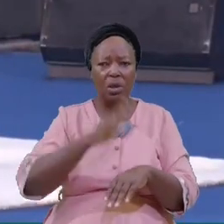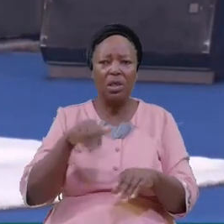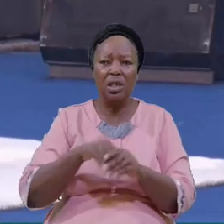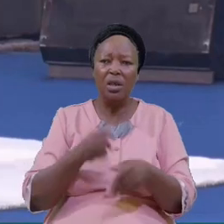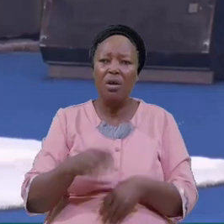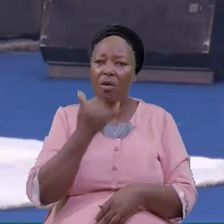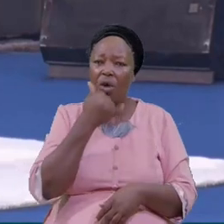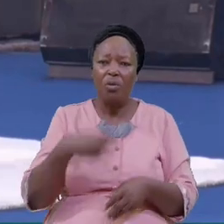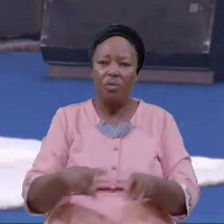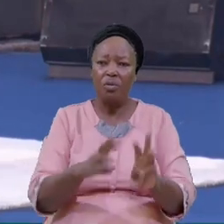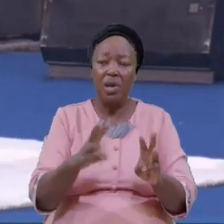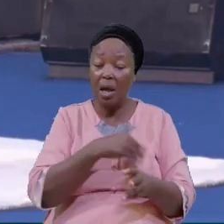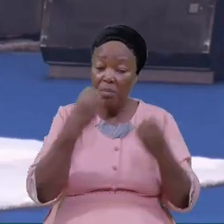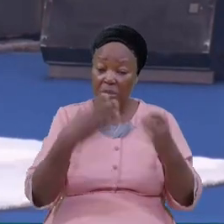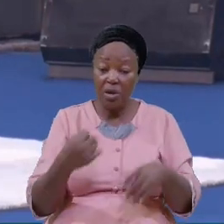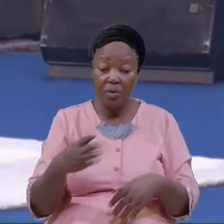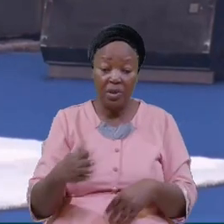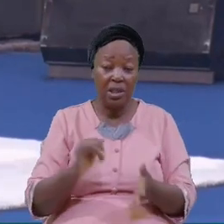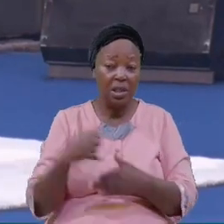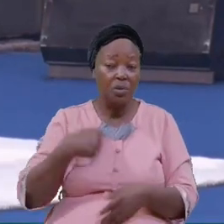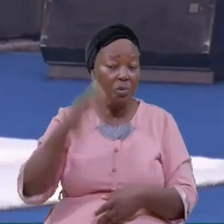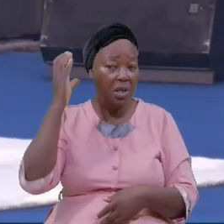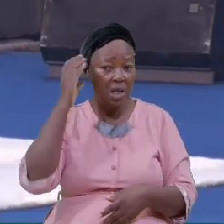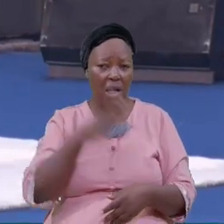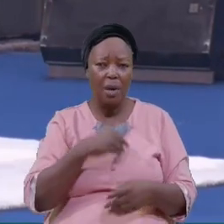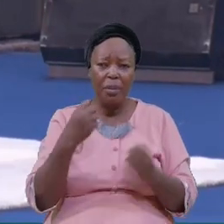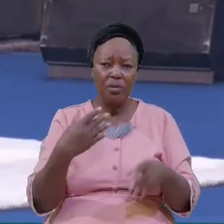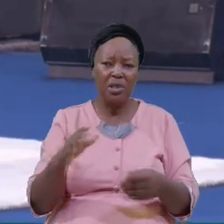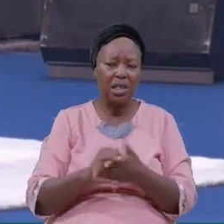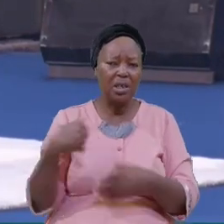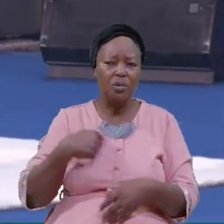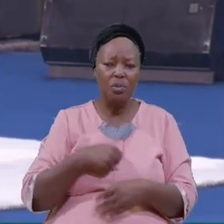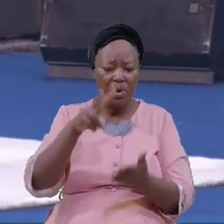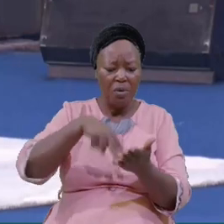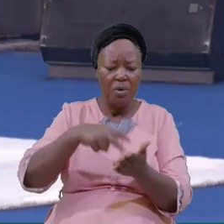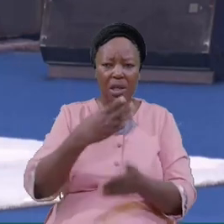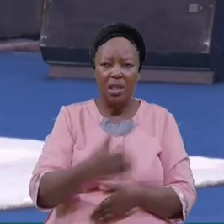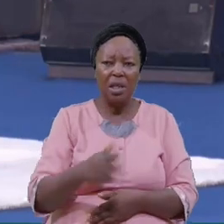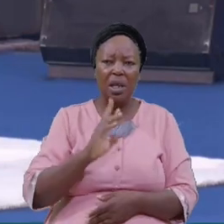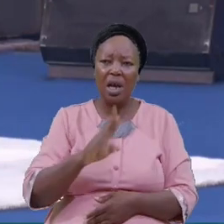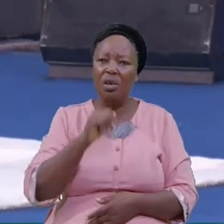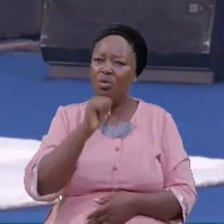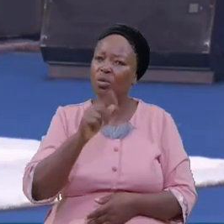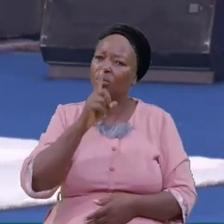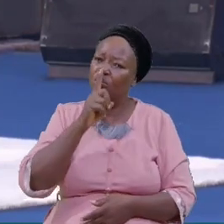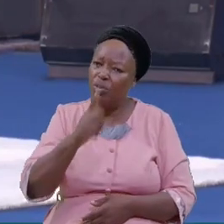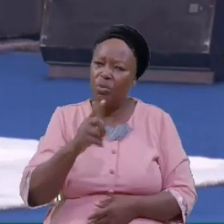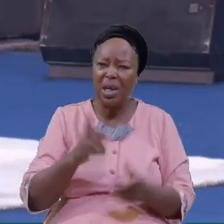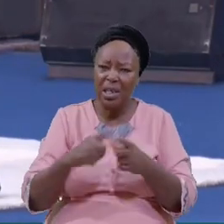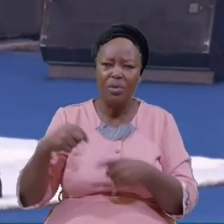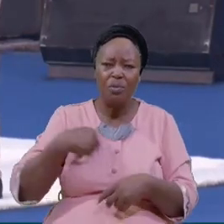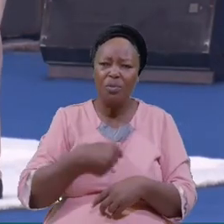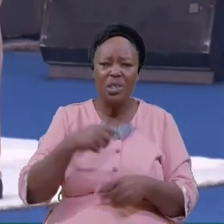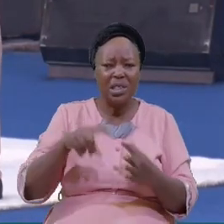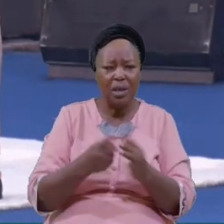many direction. Of the things we hear there, many of the things we read there, they are not true, and we're thinking of them. Et tout ce que nous